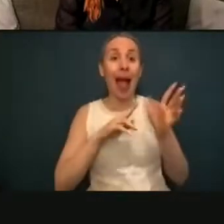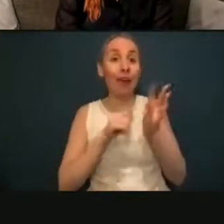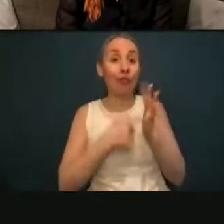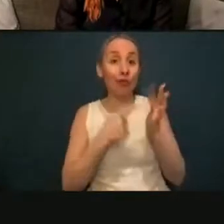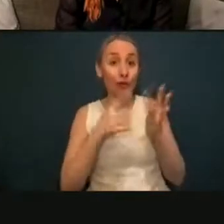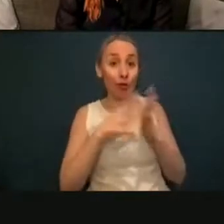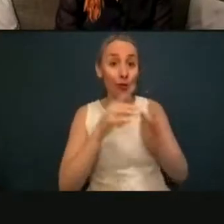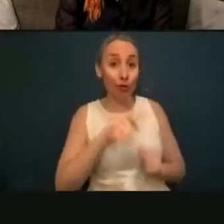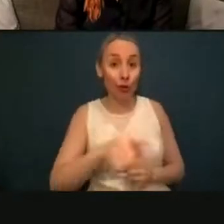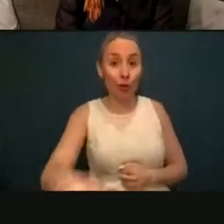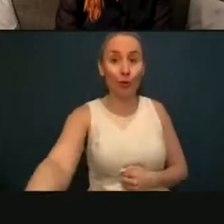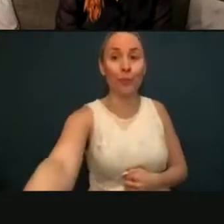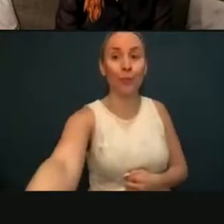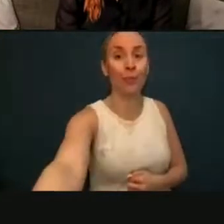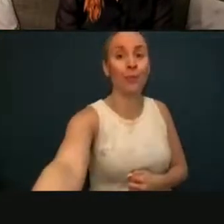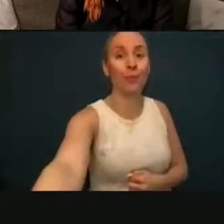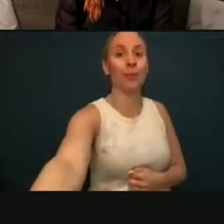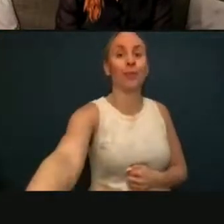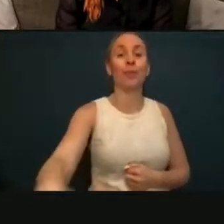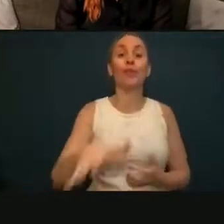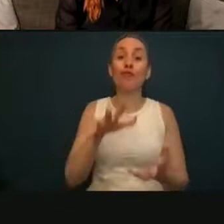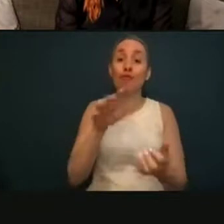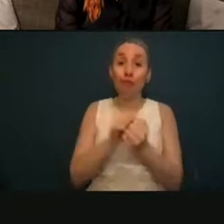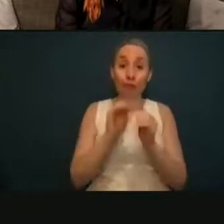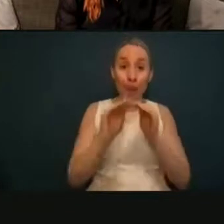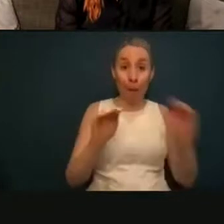the beginning of this pandemic,